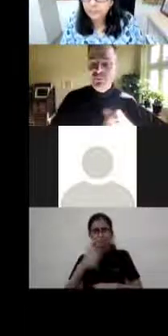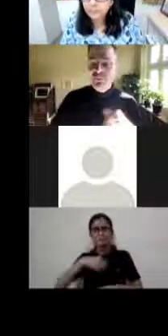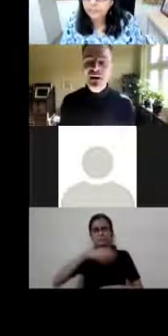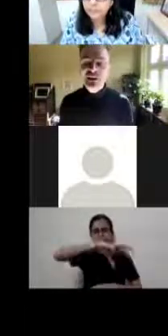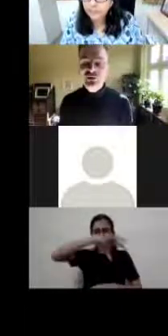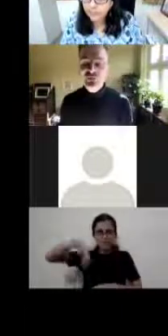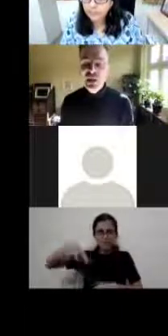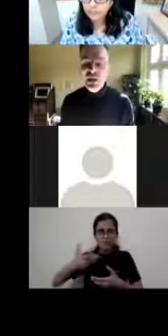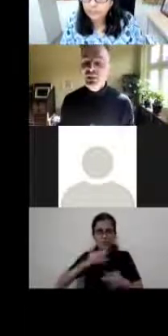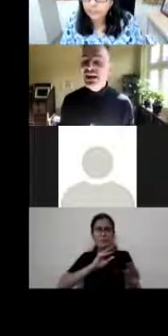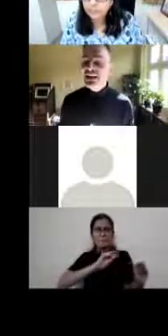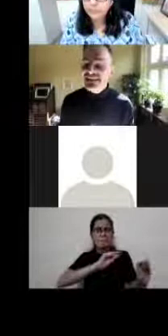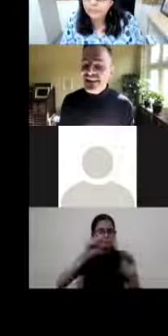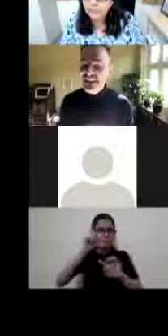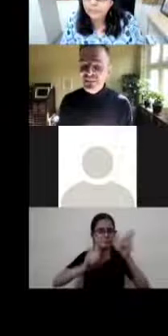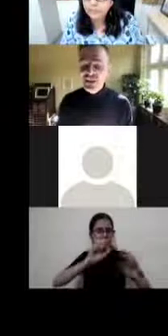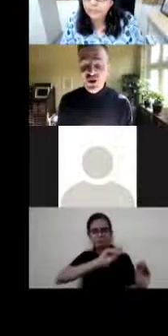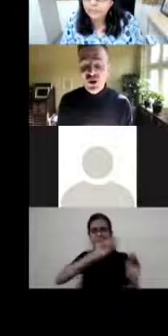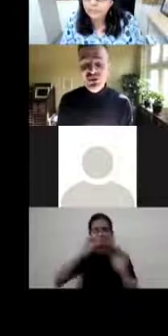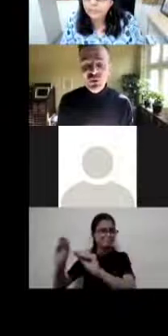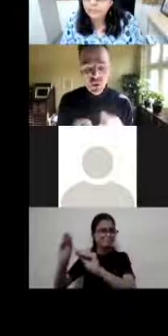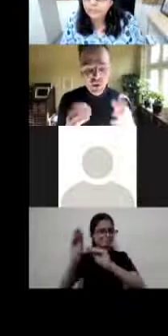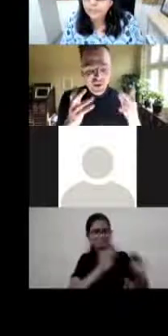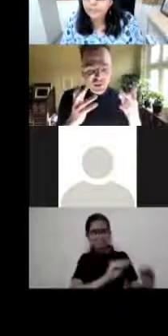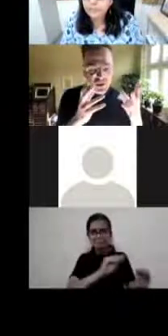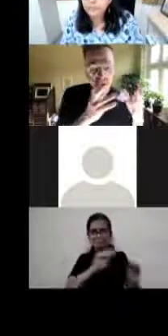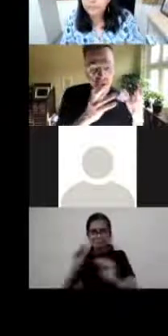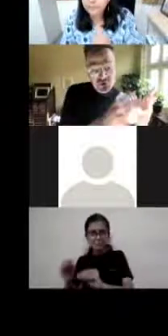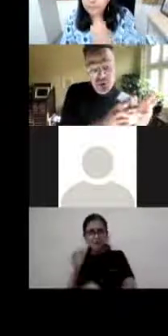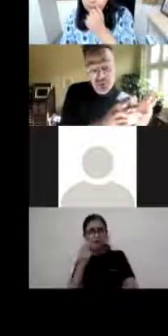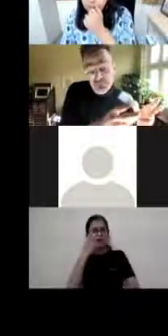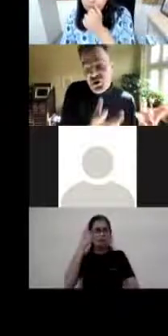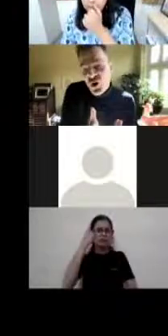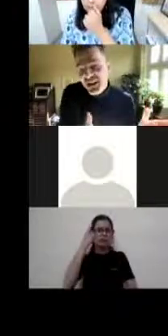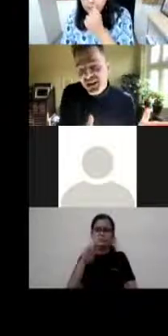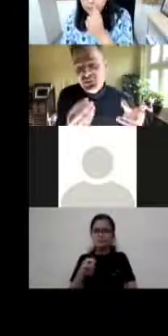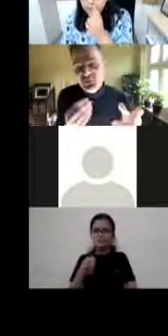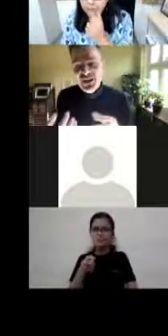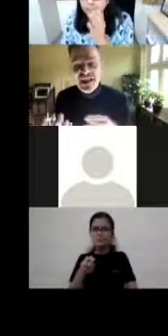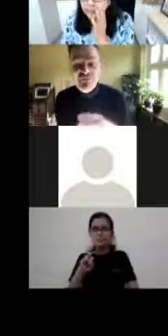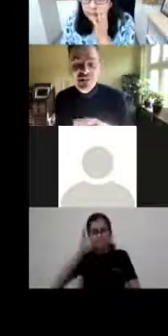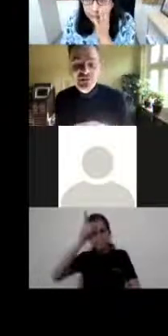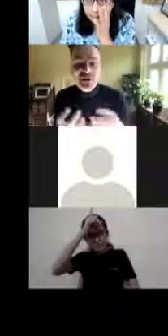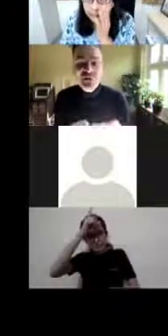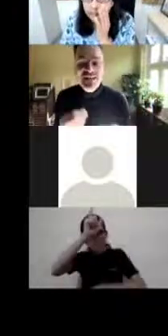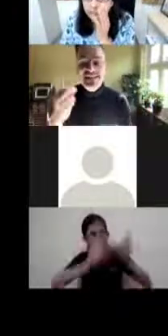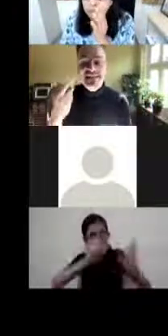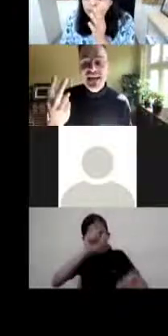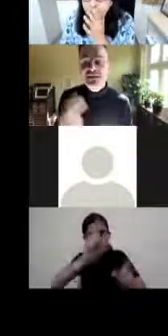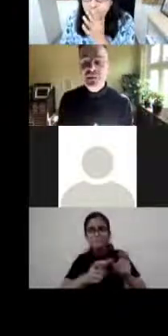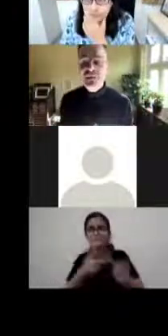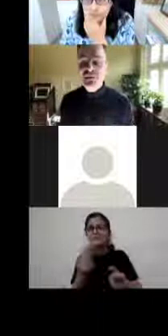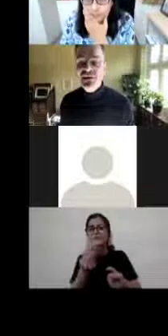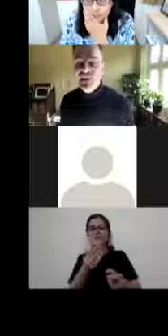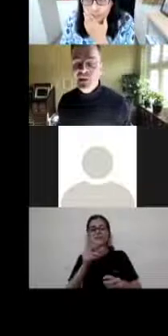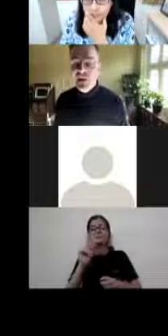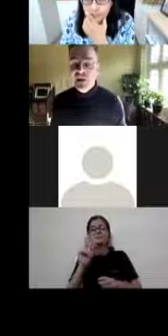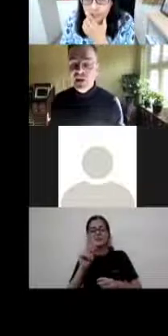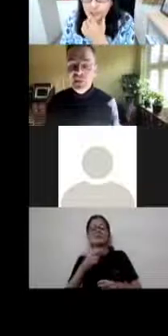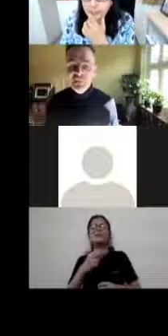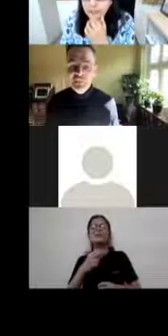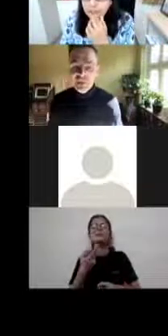are migrating to, we are understanding that also Germans who are having German as a second mother